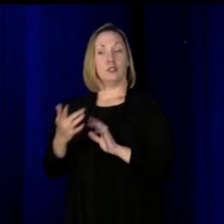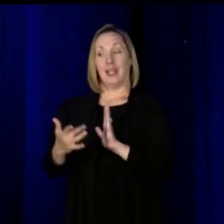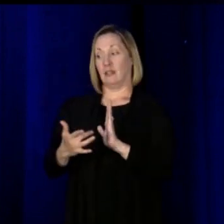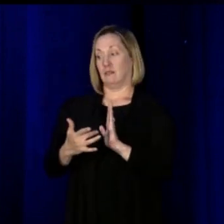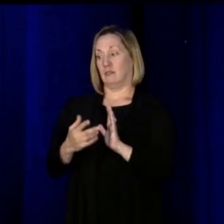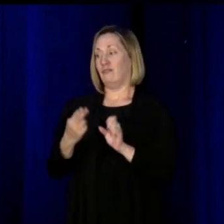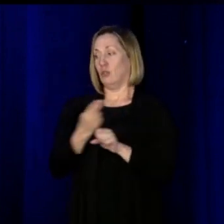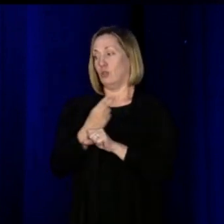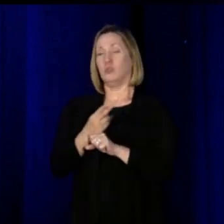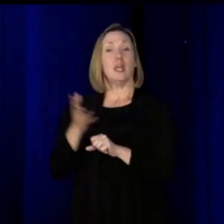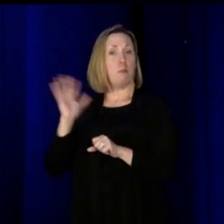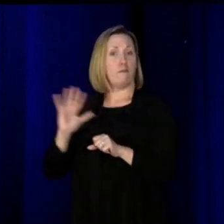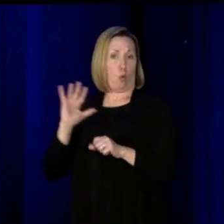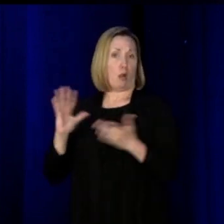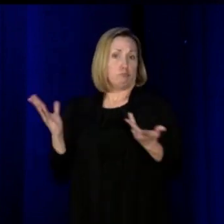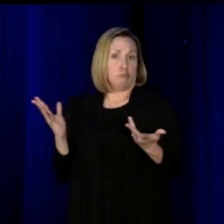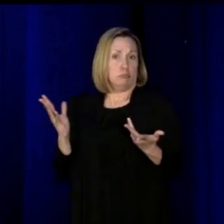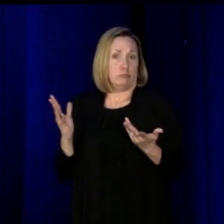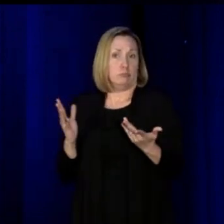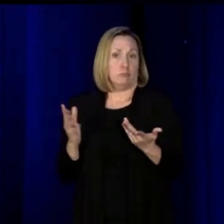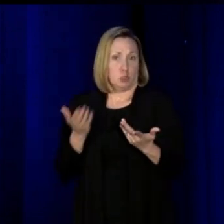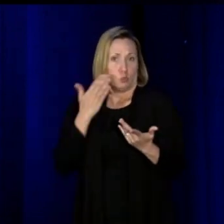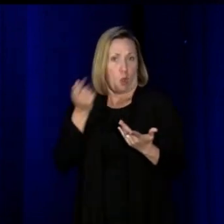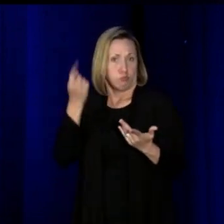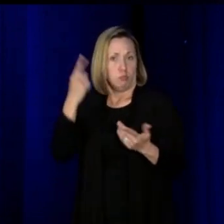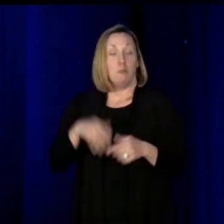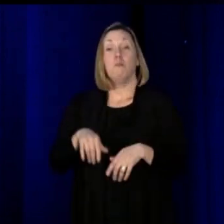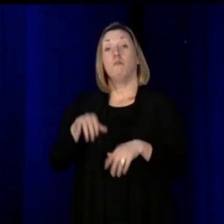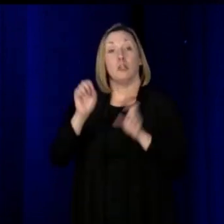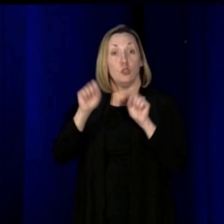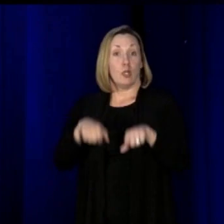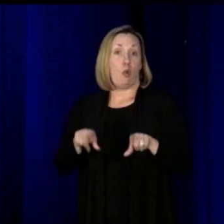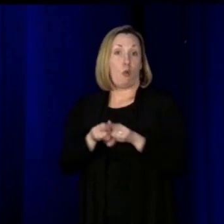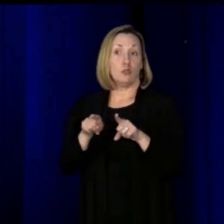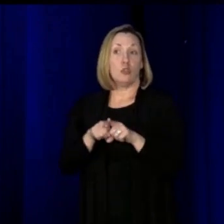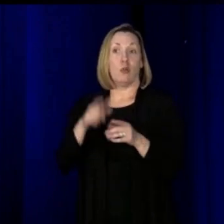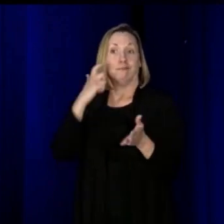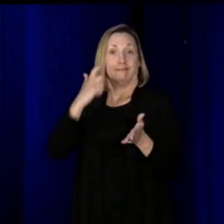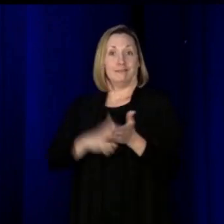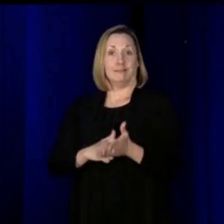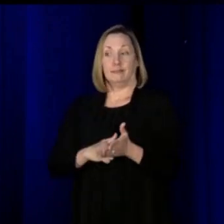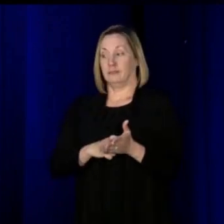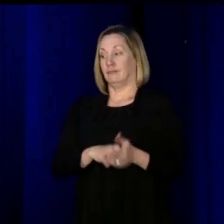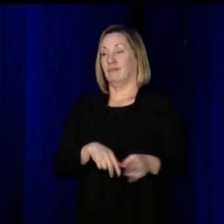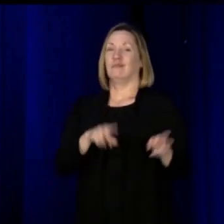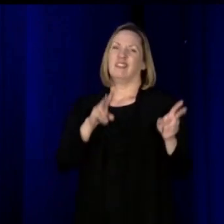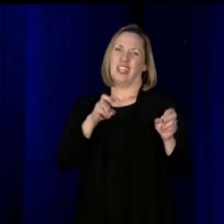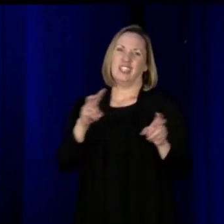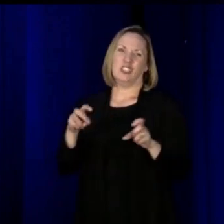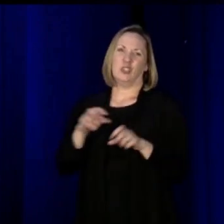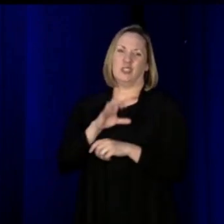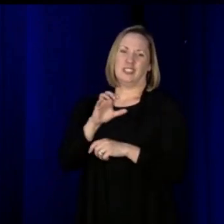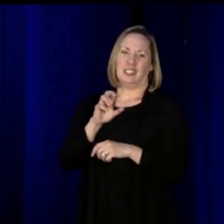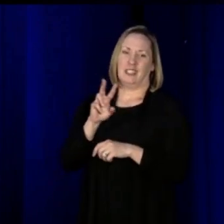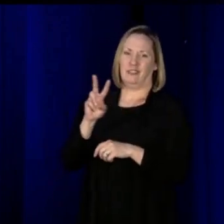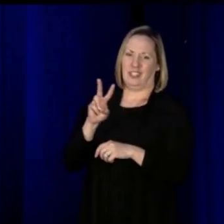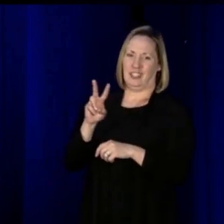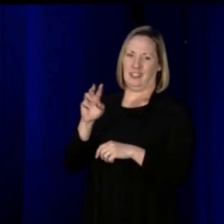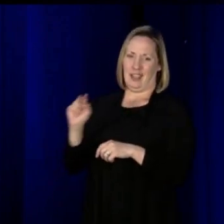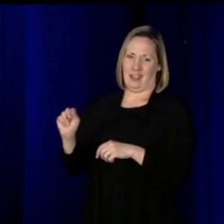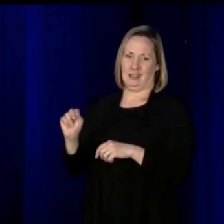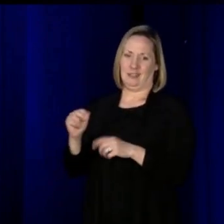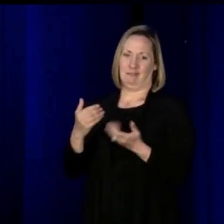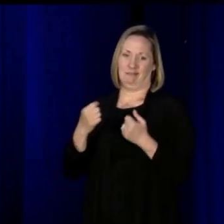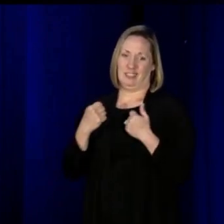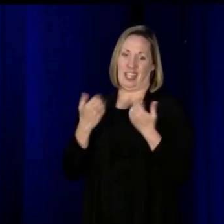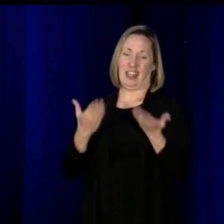past. You can also see, or you can also identify the issue, and the issue is that the CDNs deliver static content. So